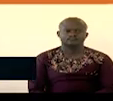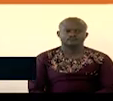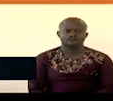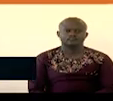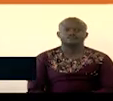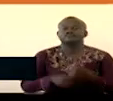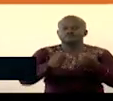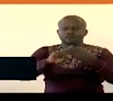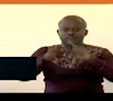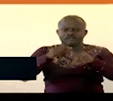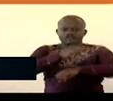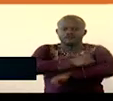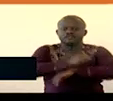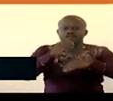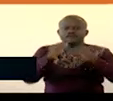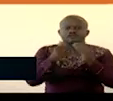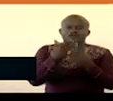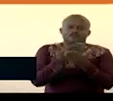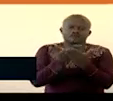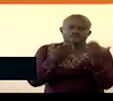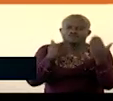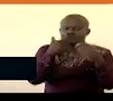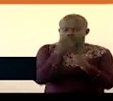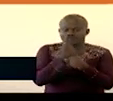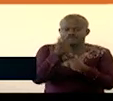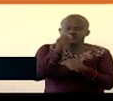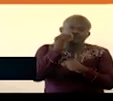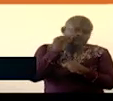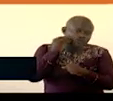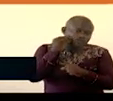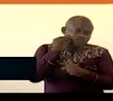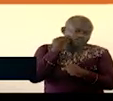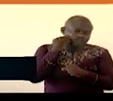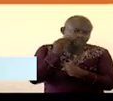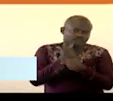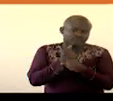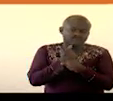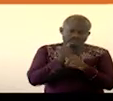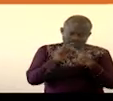Dear students, I request you to do this homework to